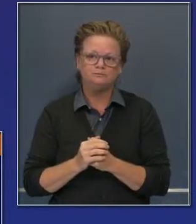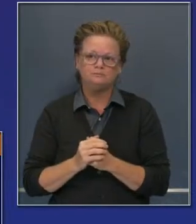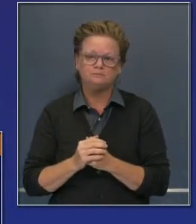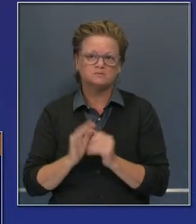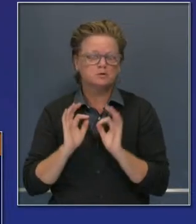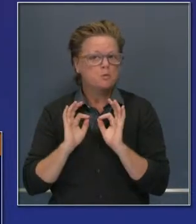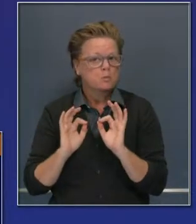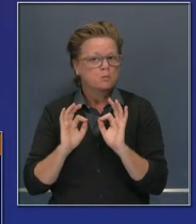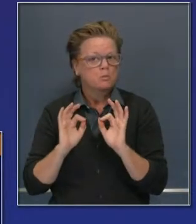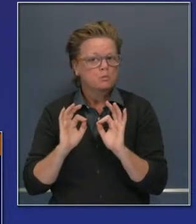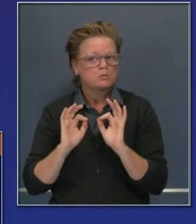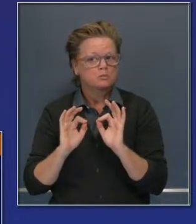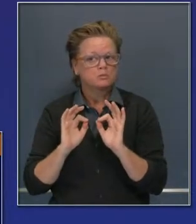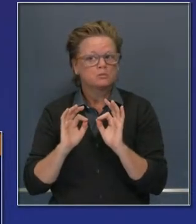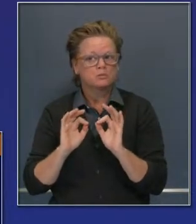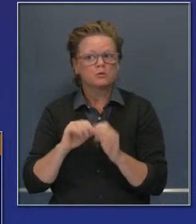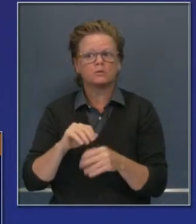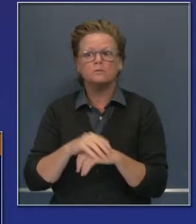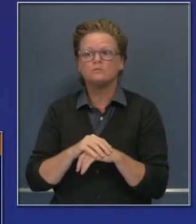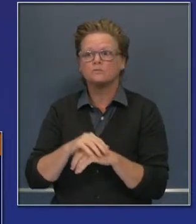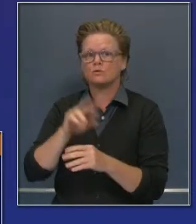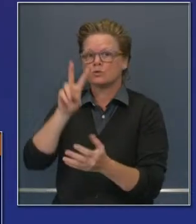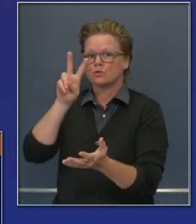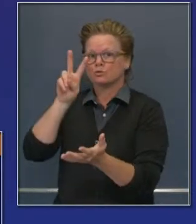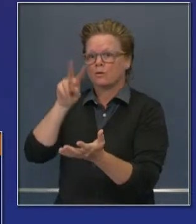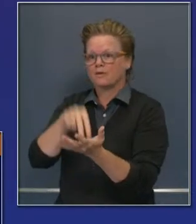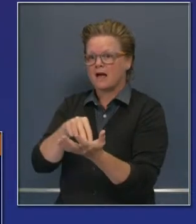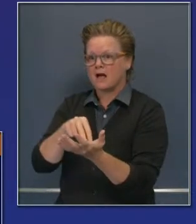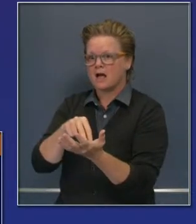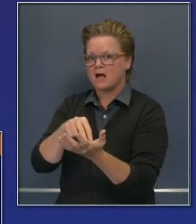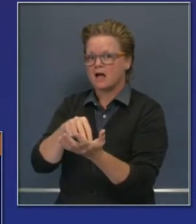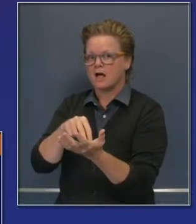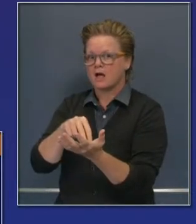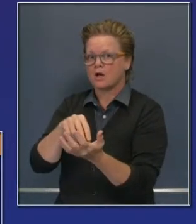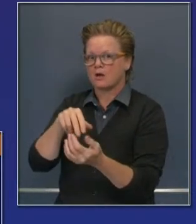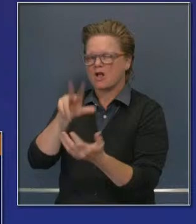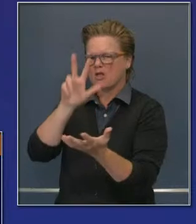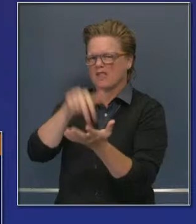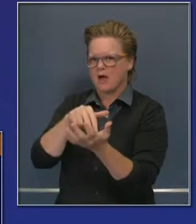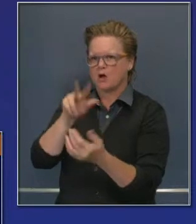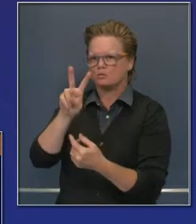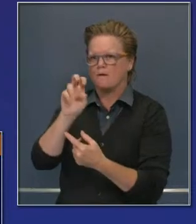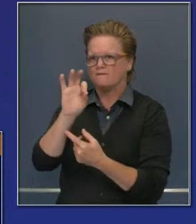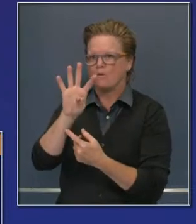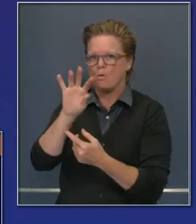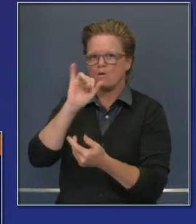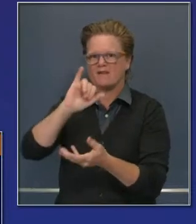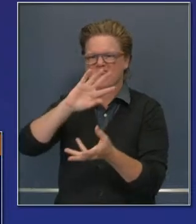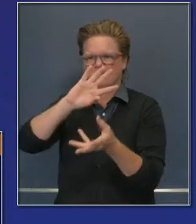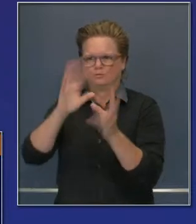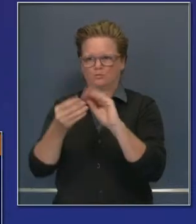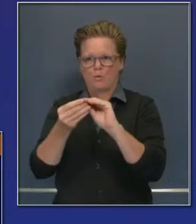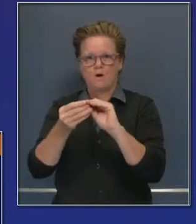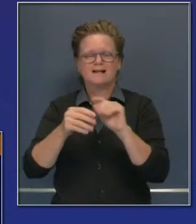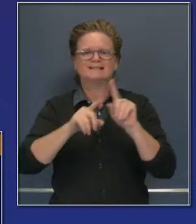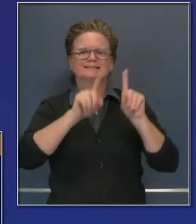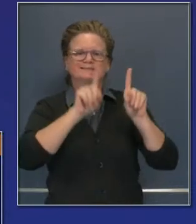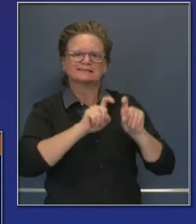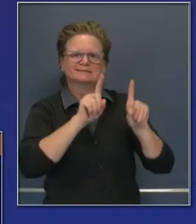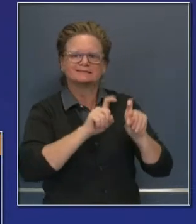those 3,294 cases are off a total number of tests of roughly just shy